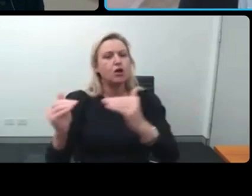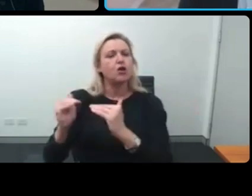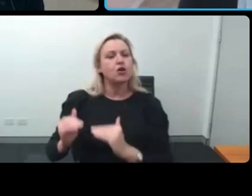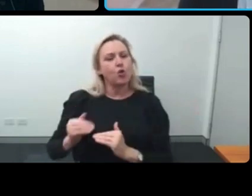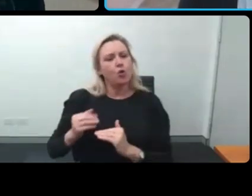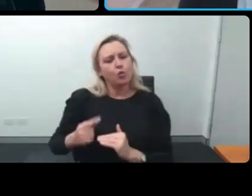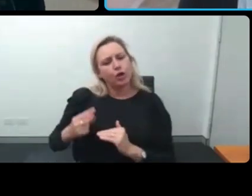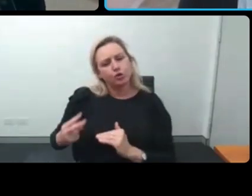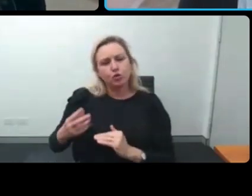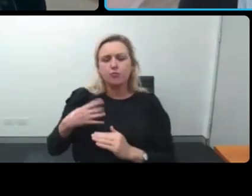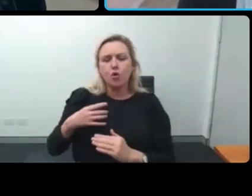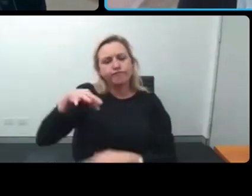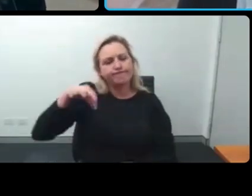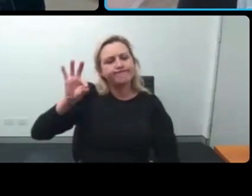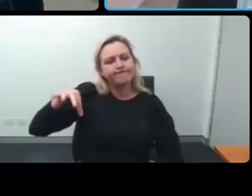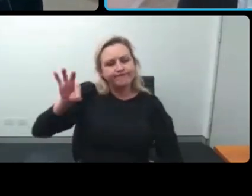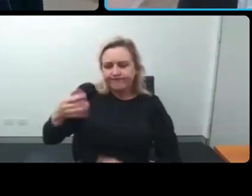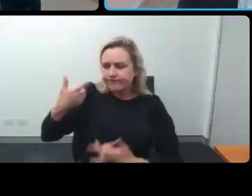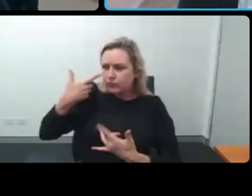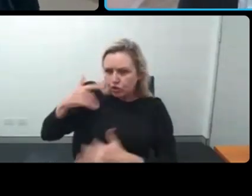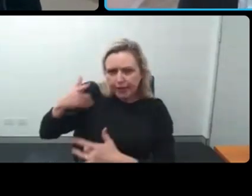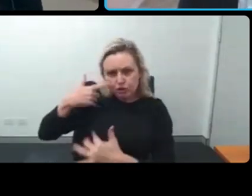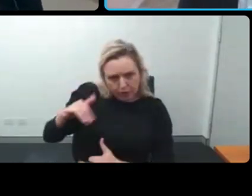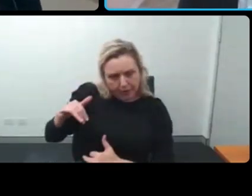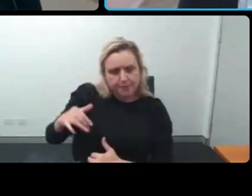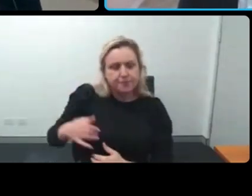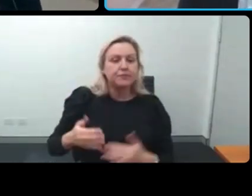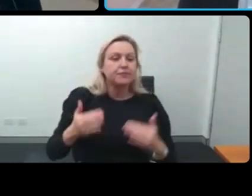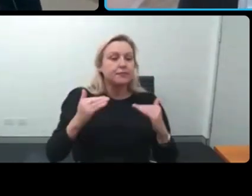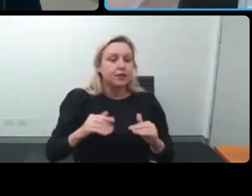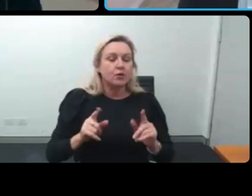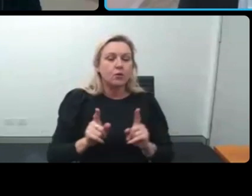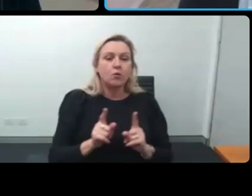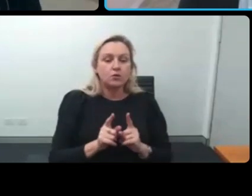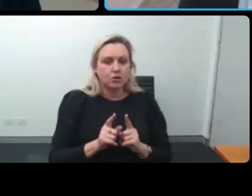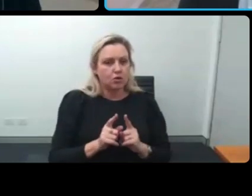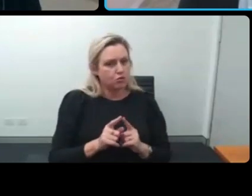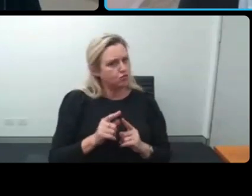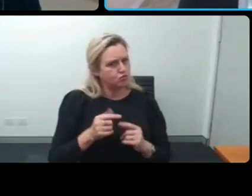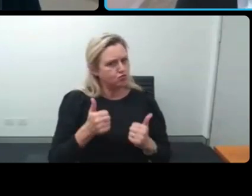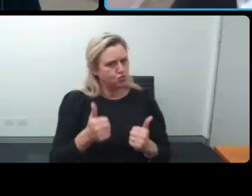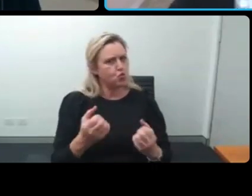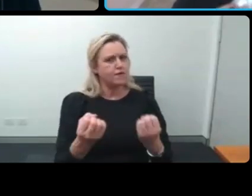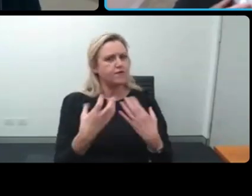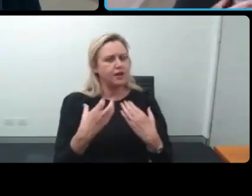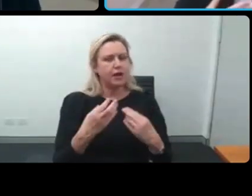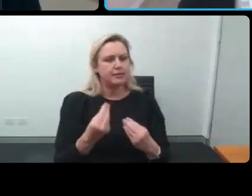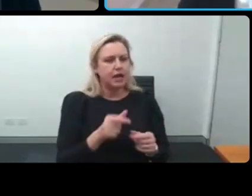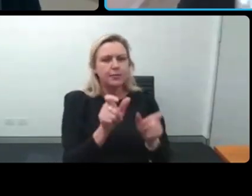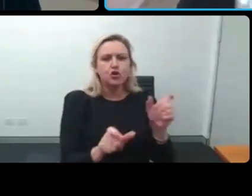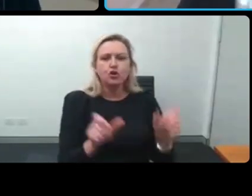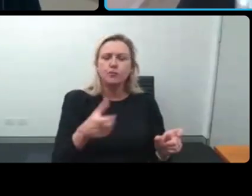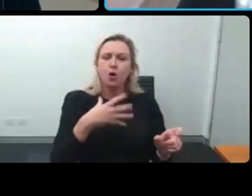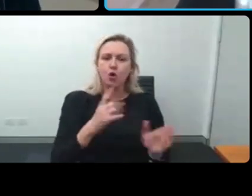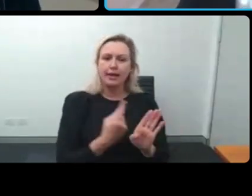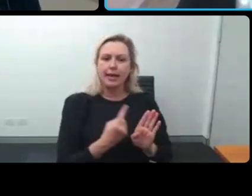funding arrangements to support that. And then the other thing I'd say is we've had some very strong feedback from some consumers wanting to have an